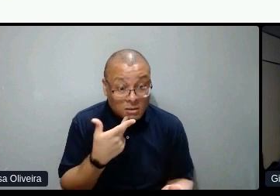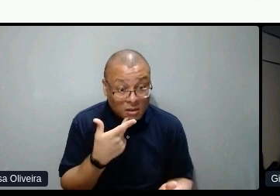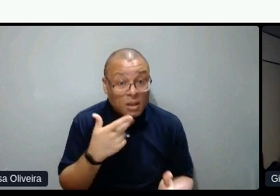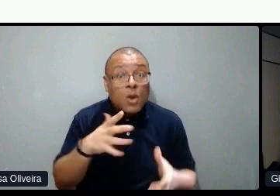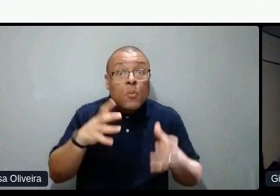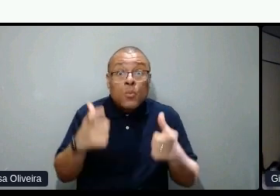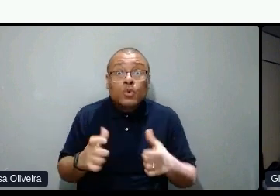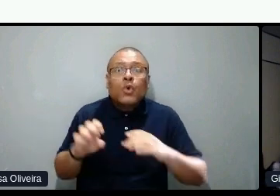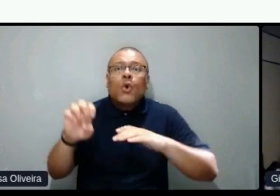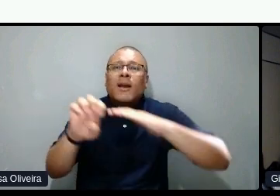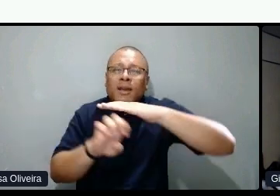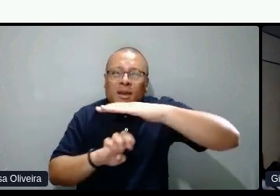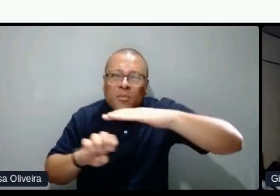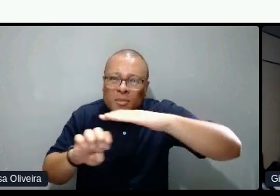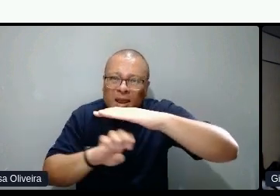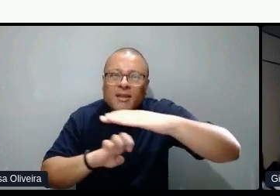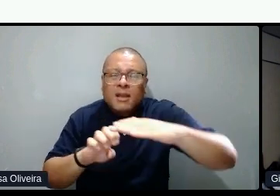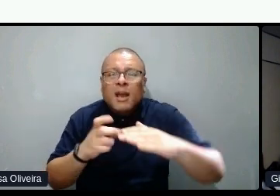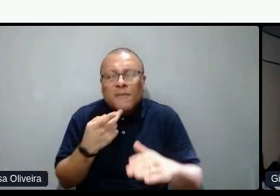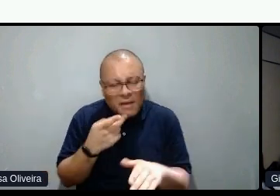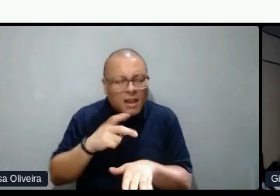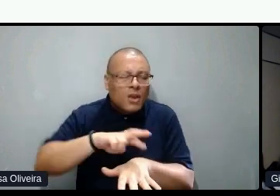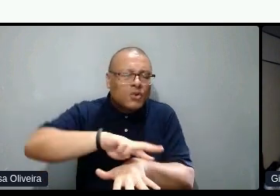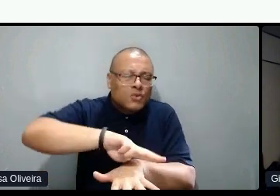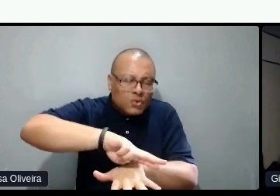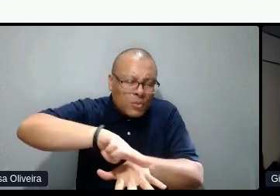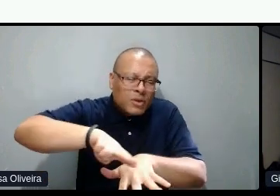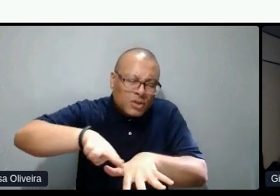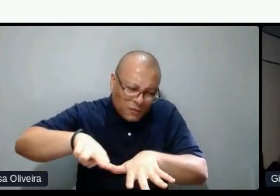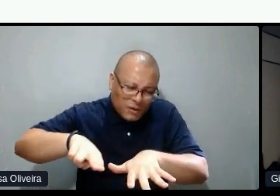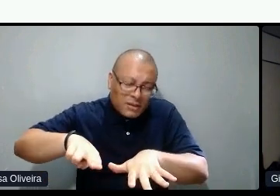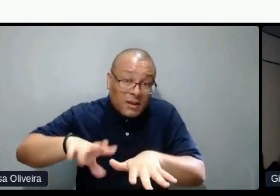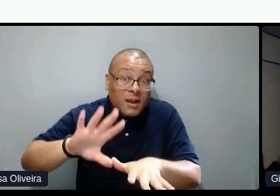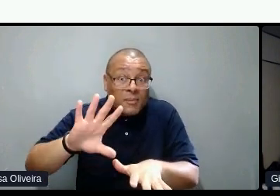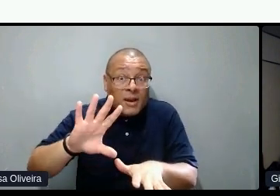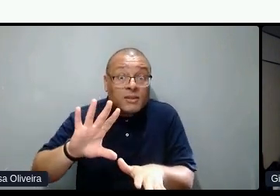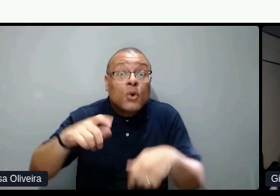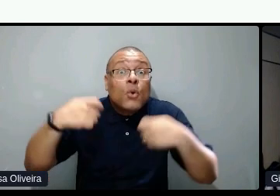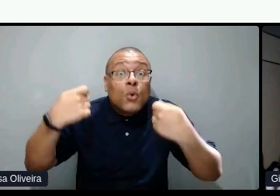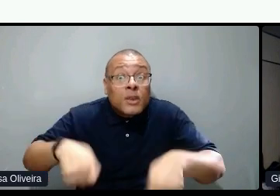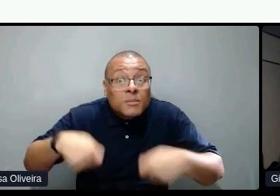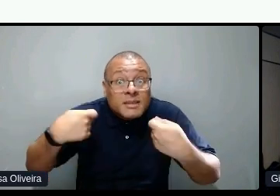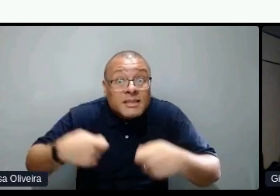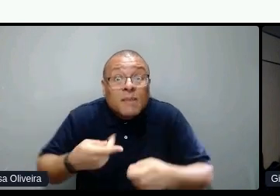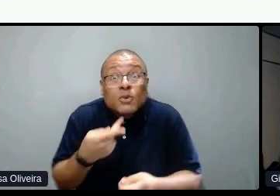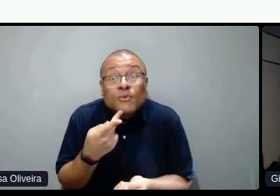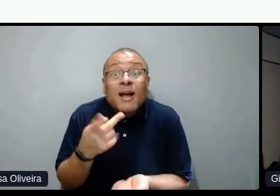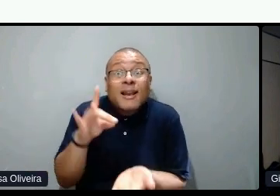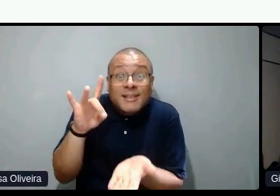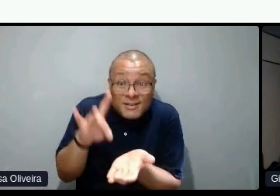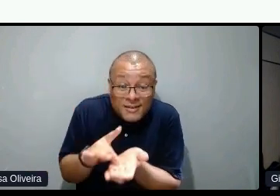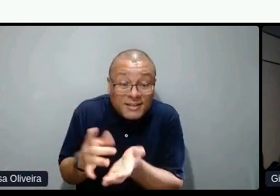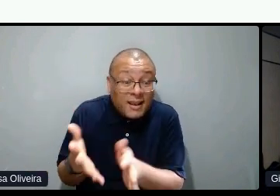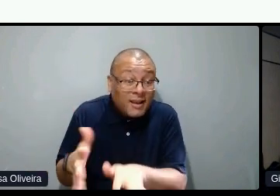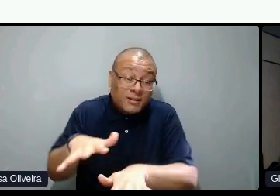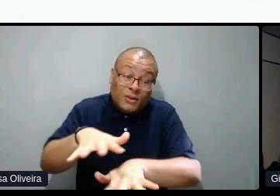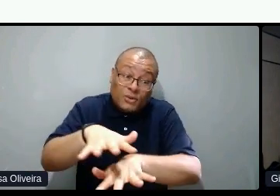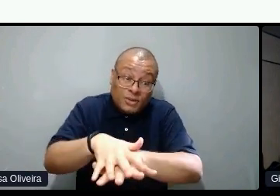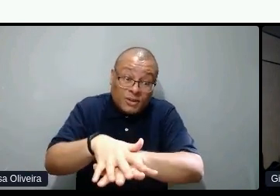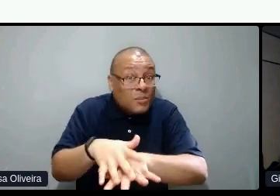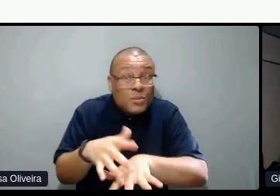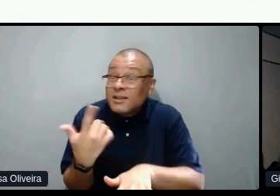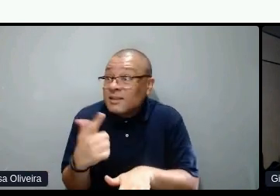is we talk about diversity, but what we really need to talk about is inclusion. Because if we don't bring in all of